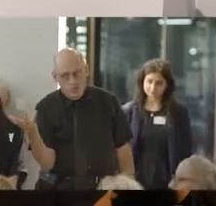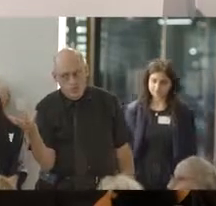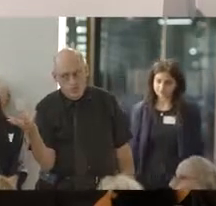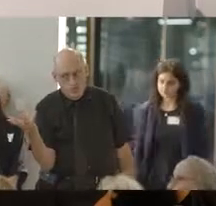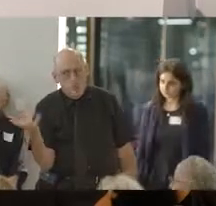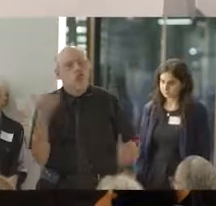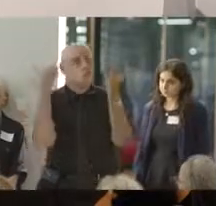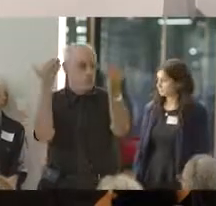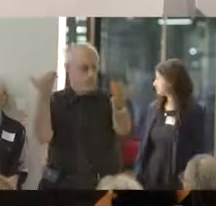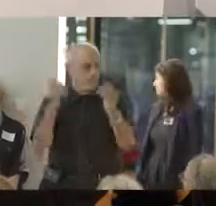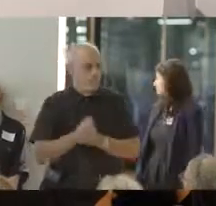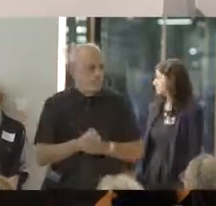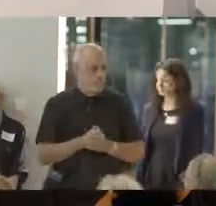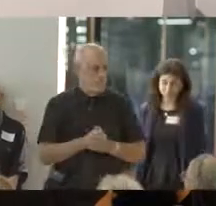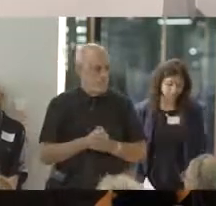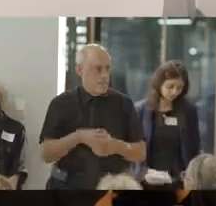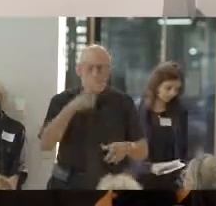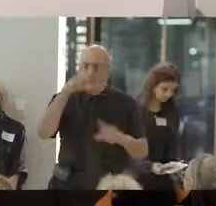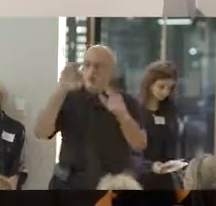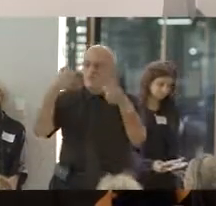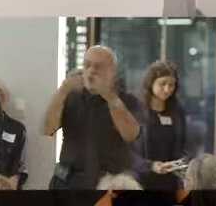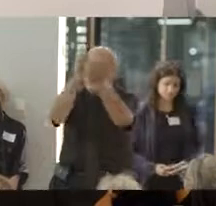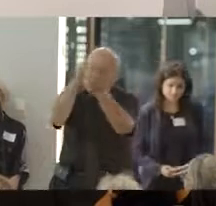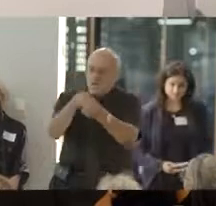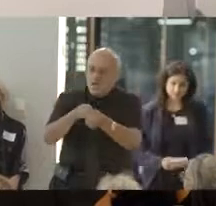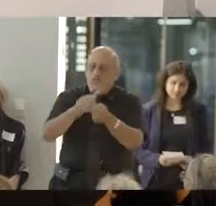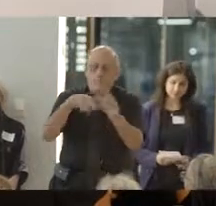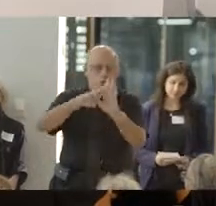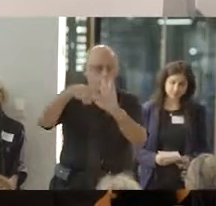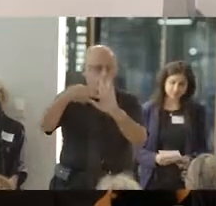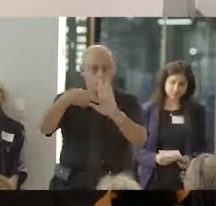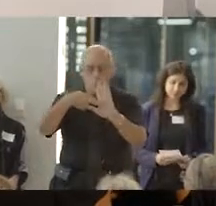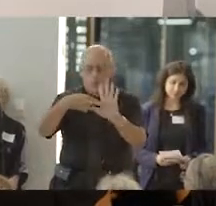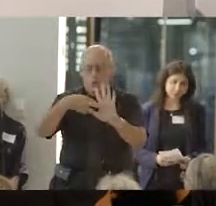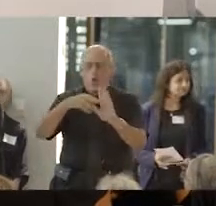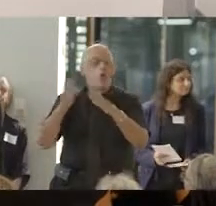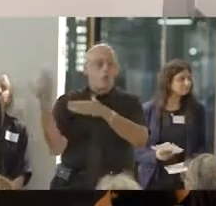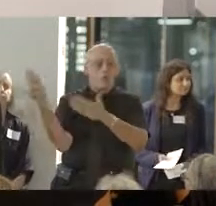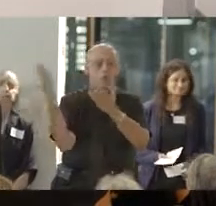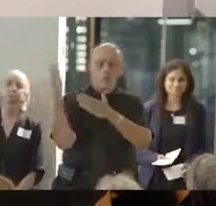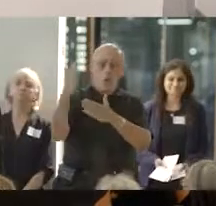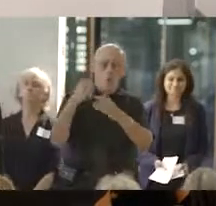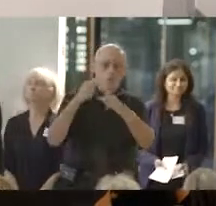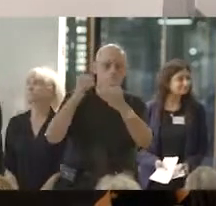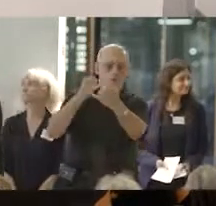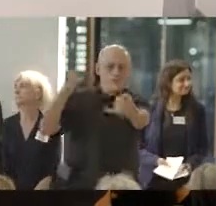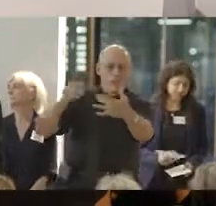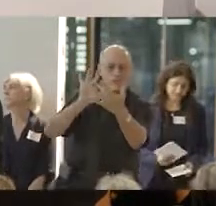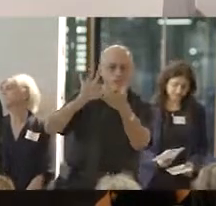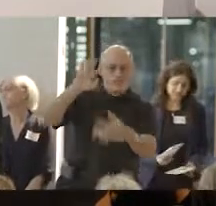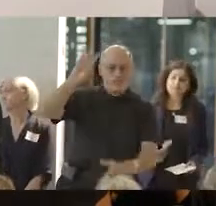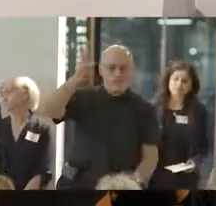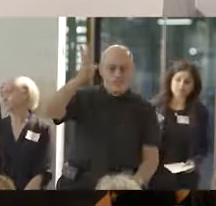So let's move on. Could you provide detail on the wall along the building line in Reach 6?